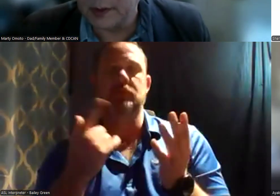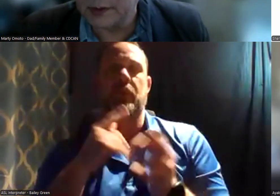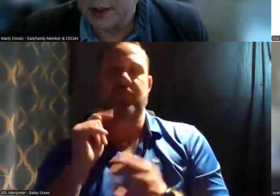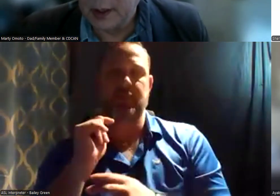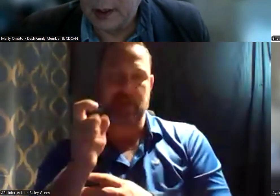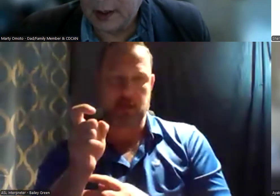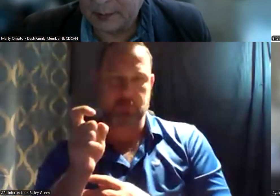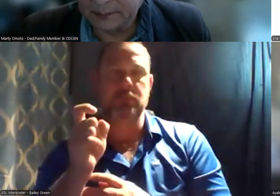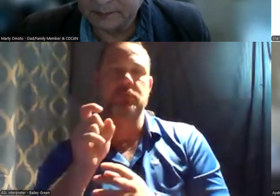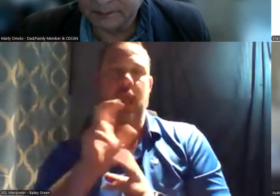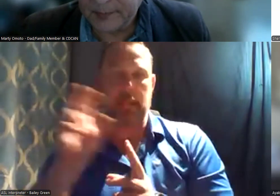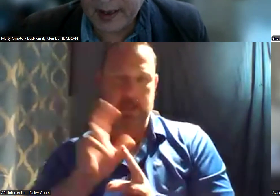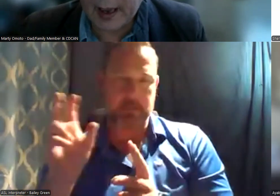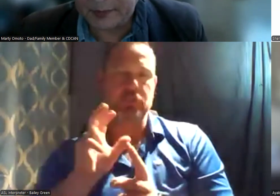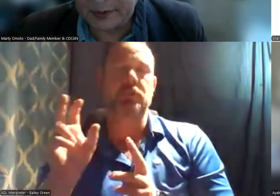allocation committees